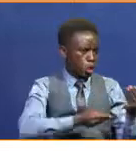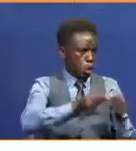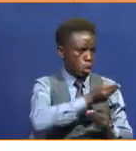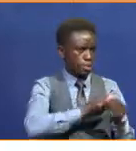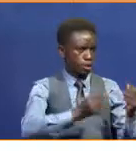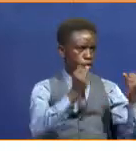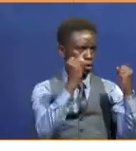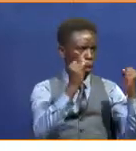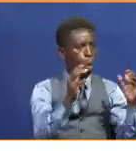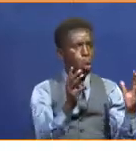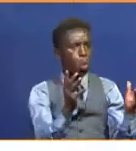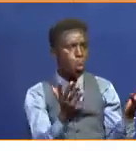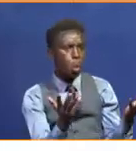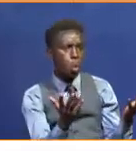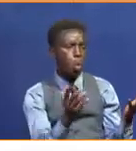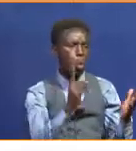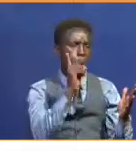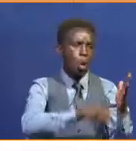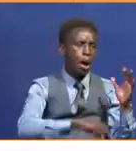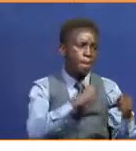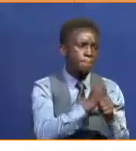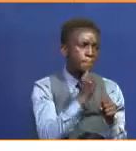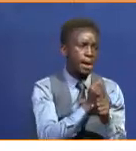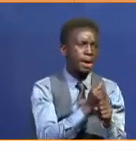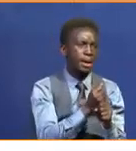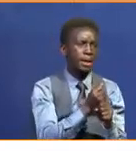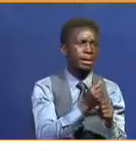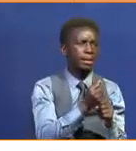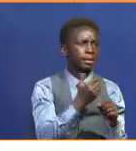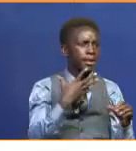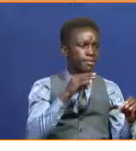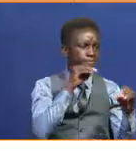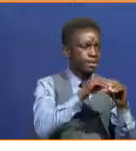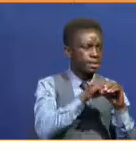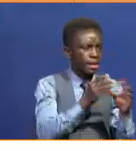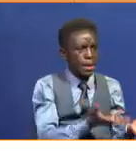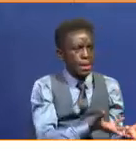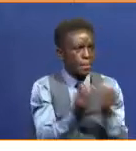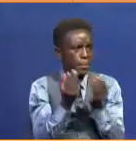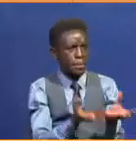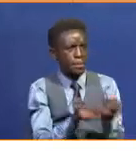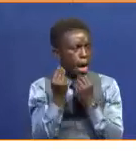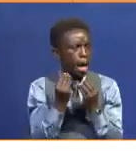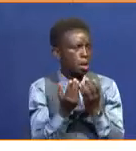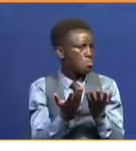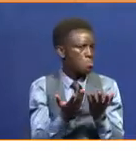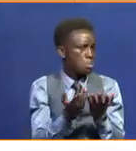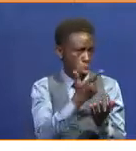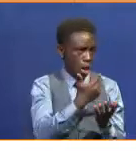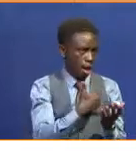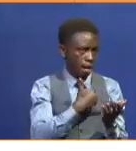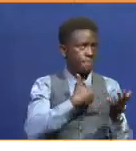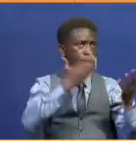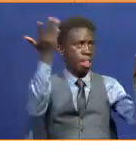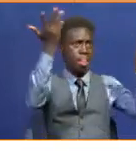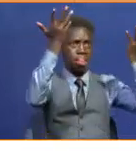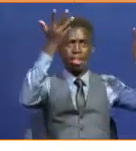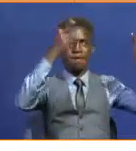what could be driving them away? I think this is a two-way traffic. Okay. We have foreign investors in